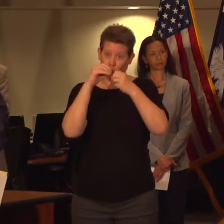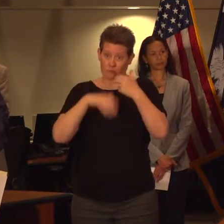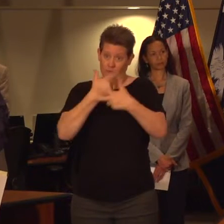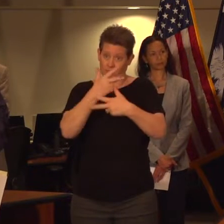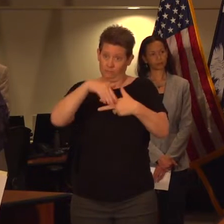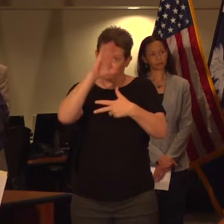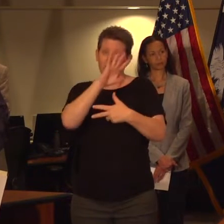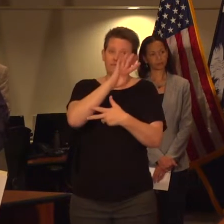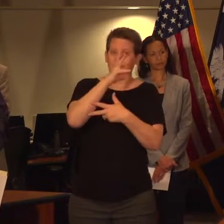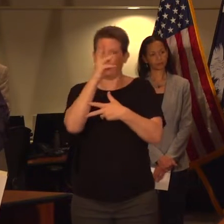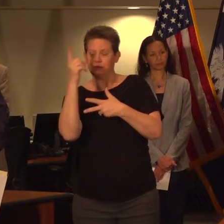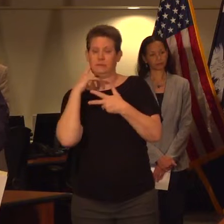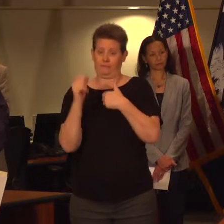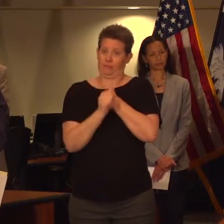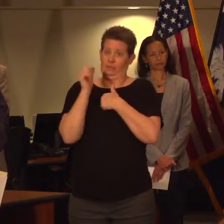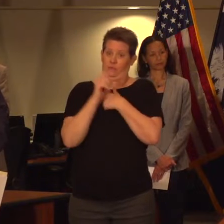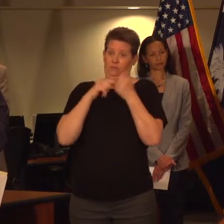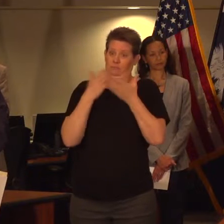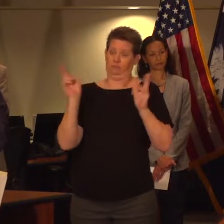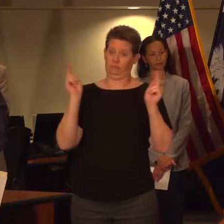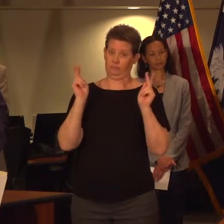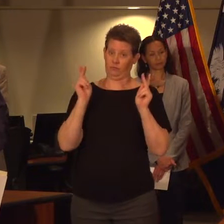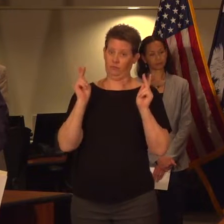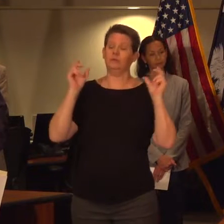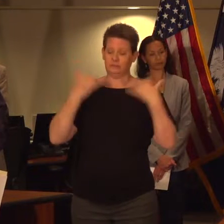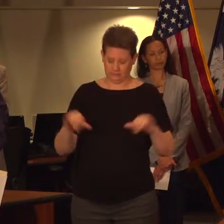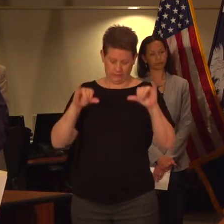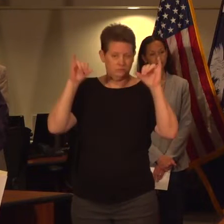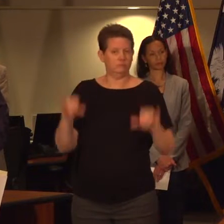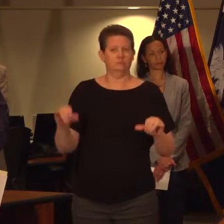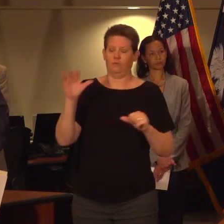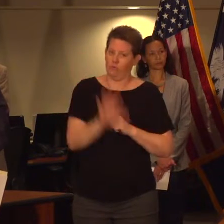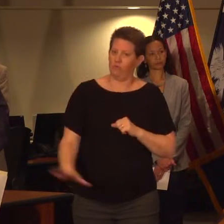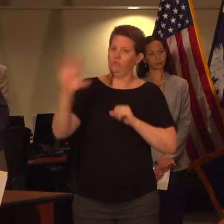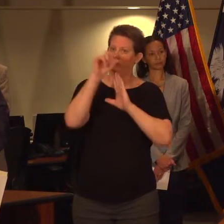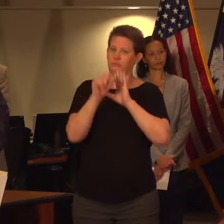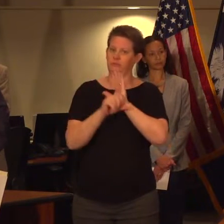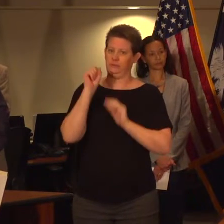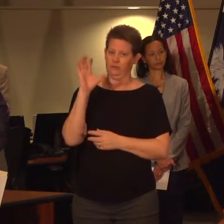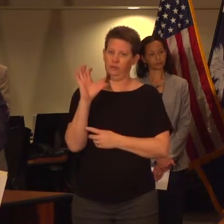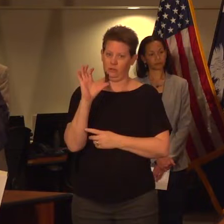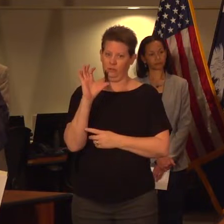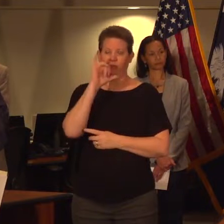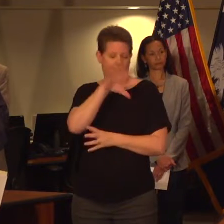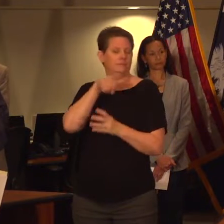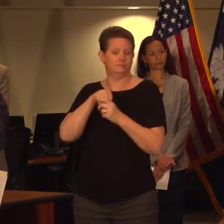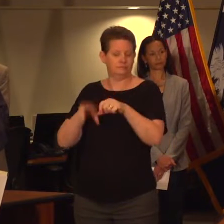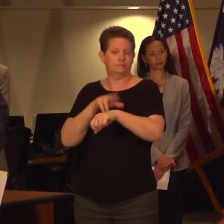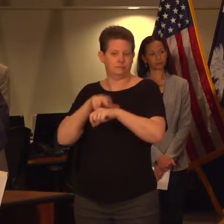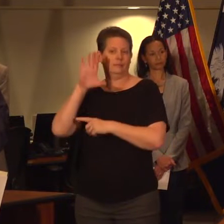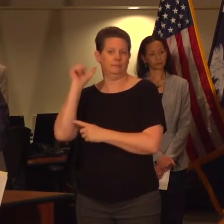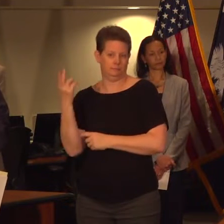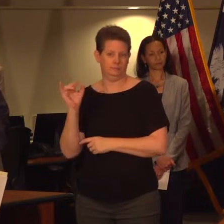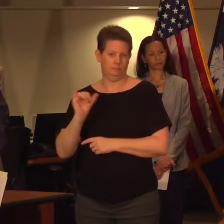causing a threat to the public health is still in effect anywhere in the state, and of course that includes the beaches.